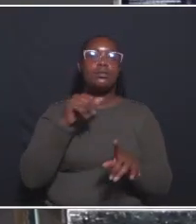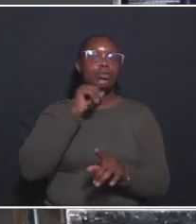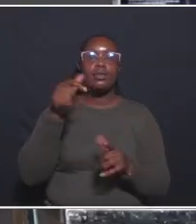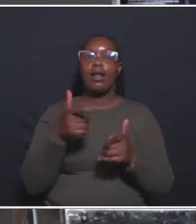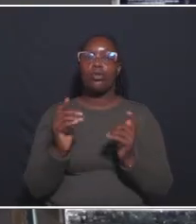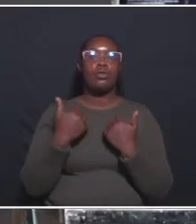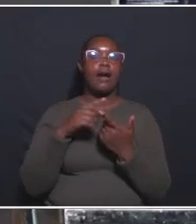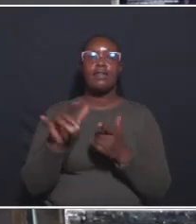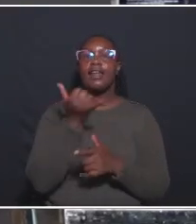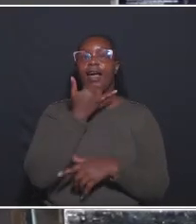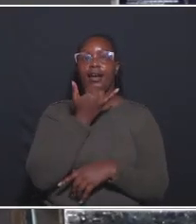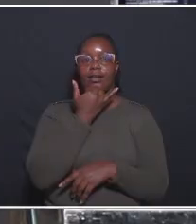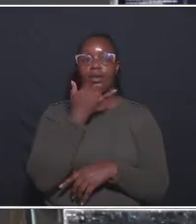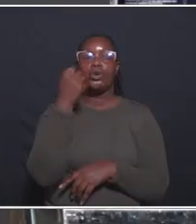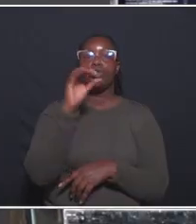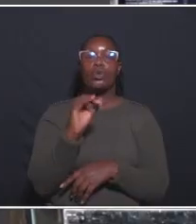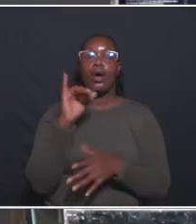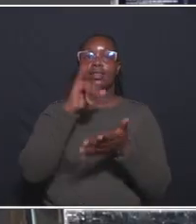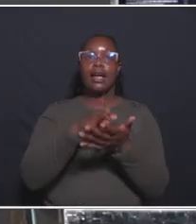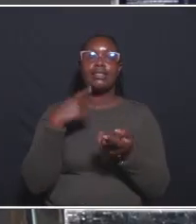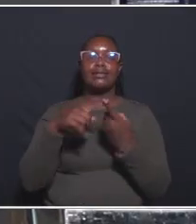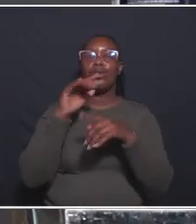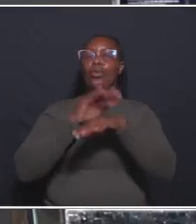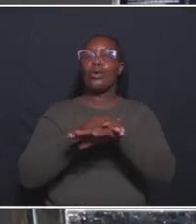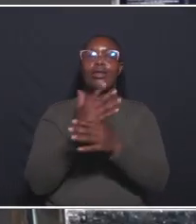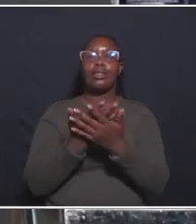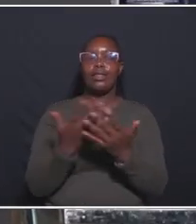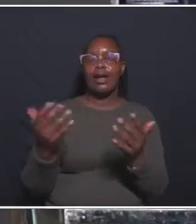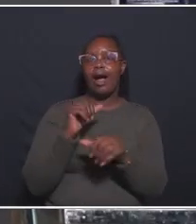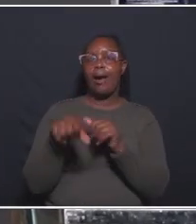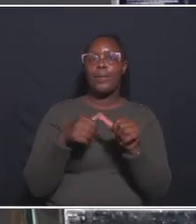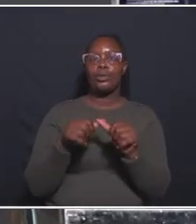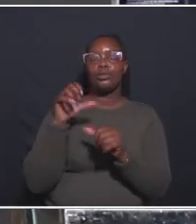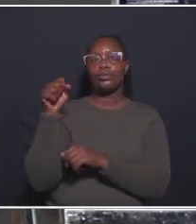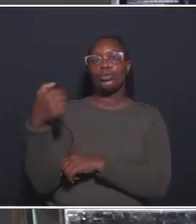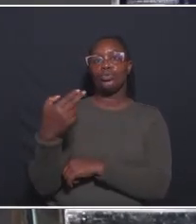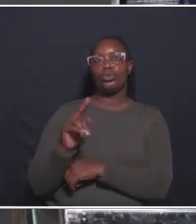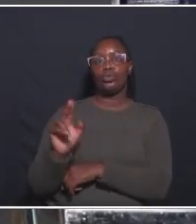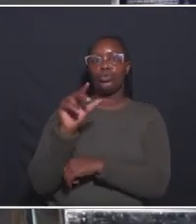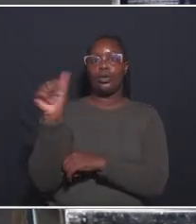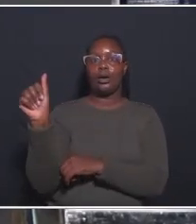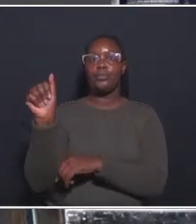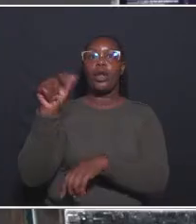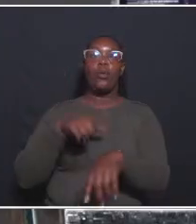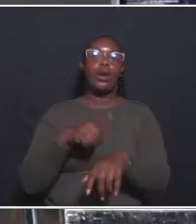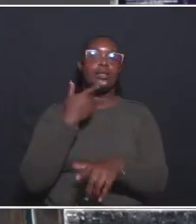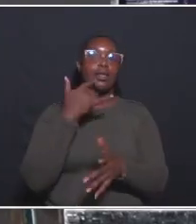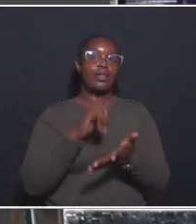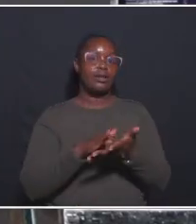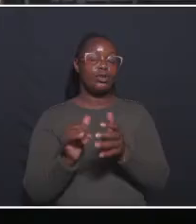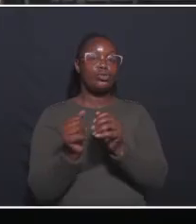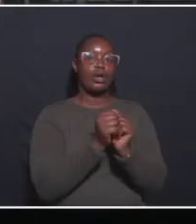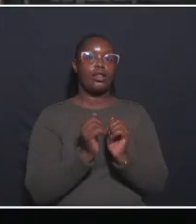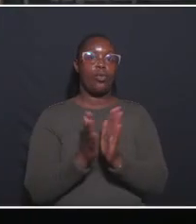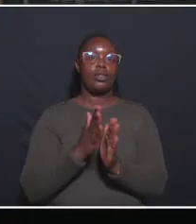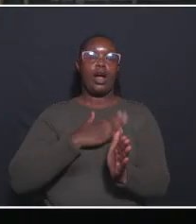you know? So that's the beauty of it. And when we say these things, and together with our panel here, because I've